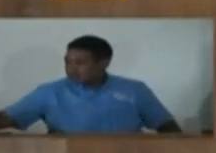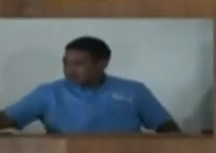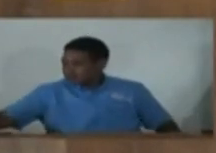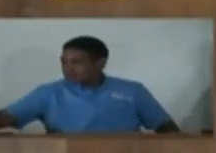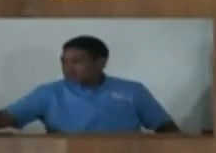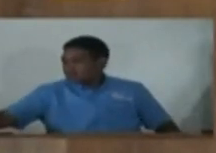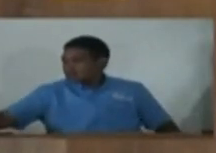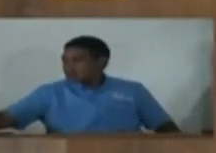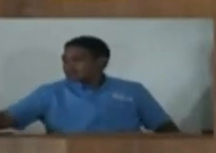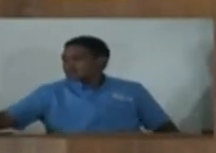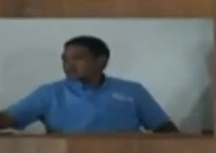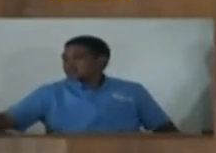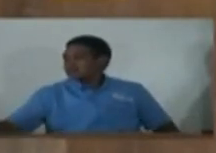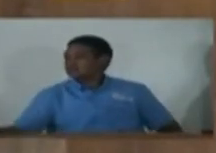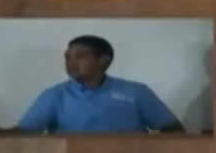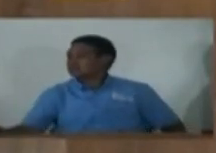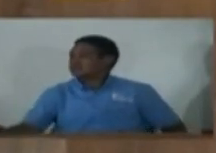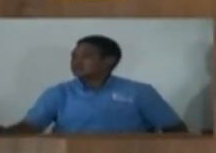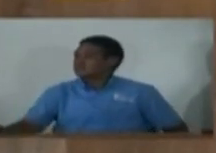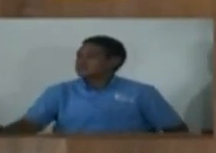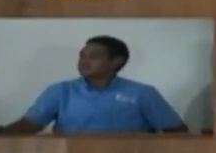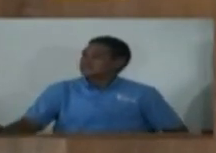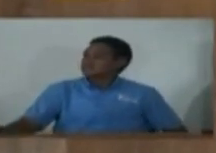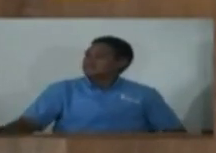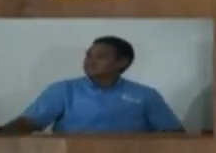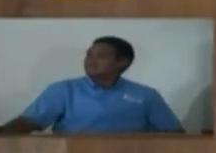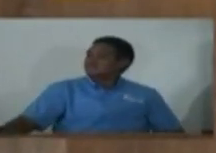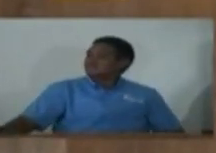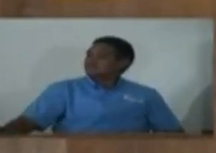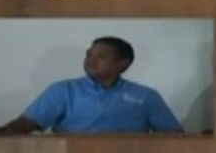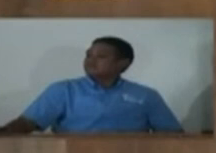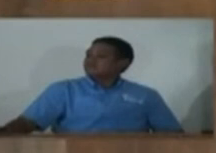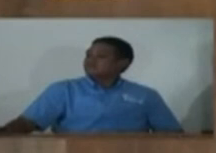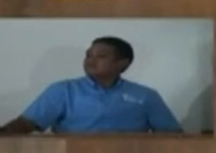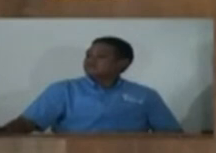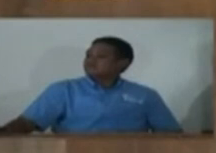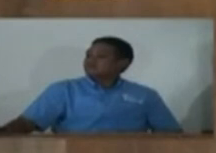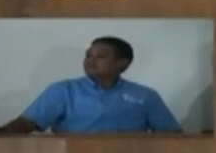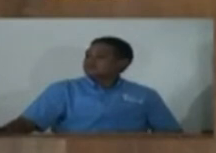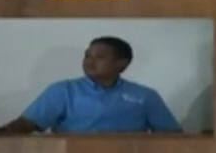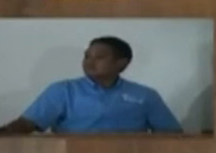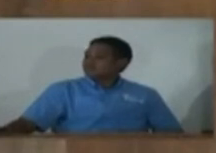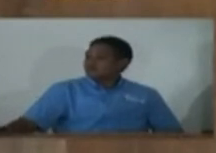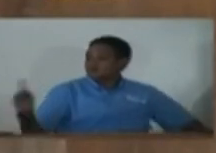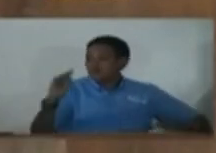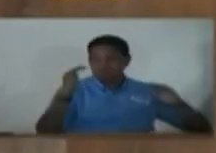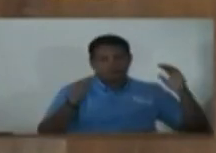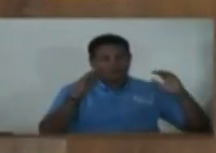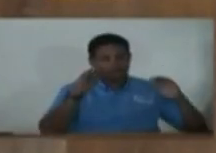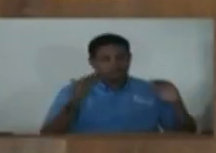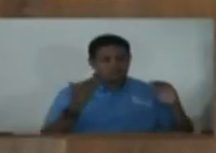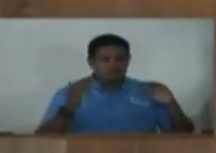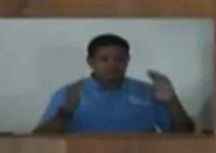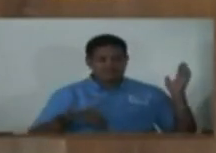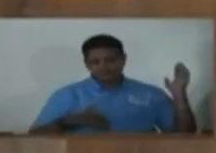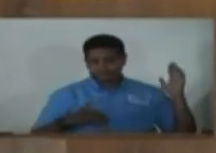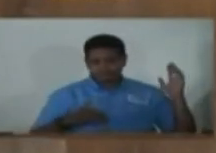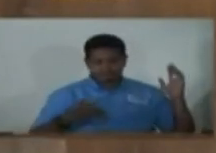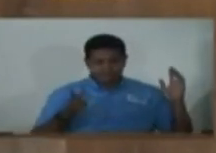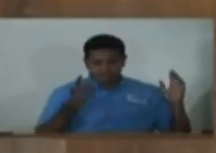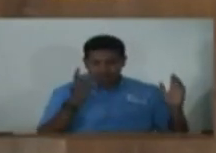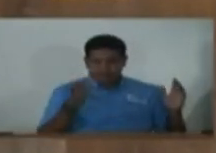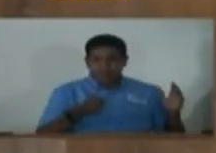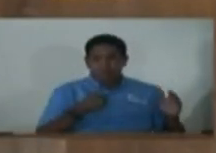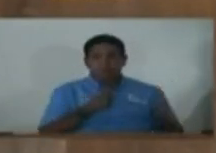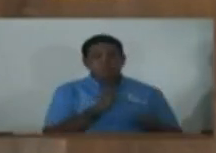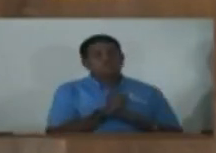But where the balance appears to me to be out of whack, my job is to say so. And I will do so in